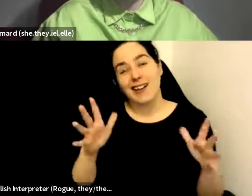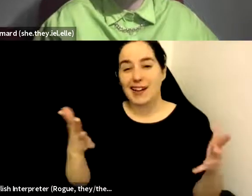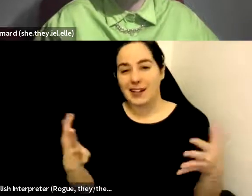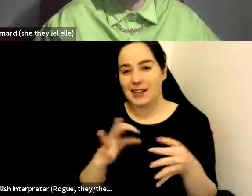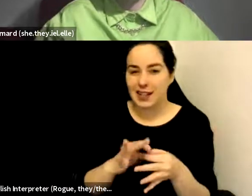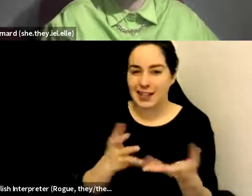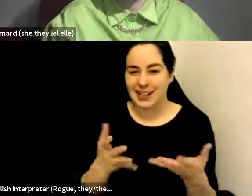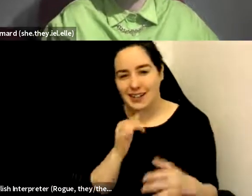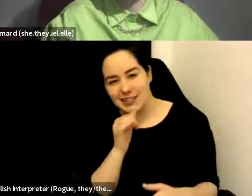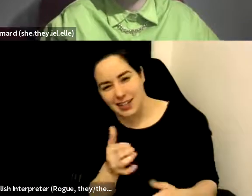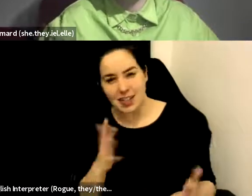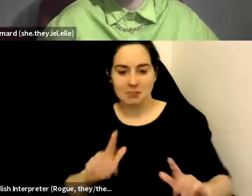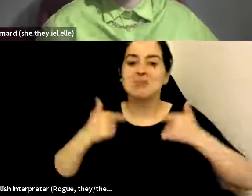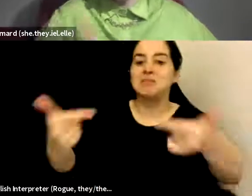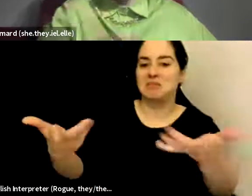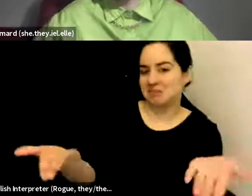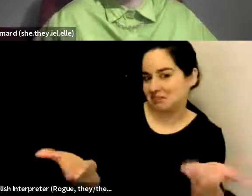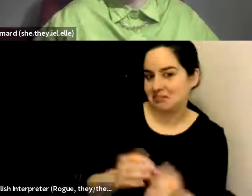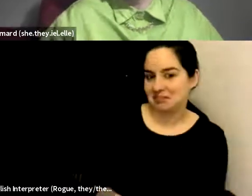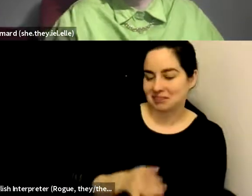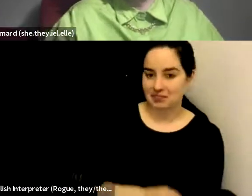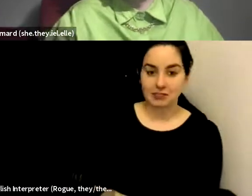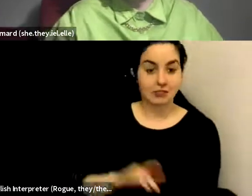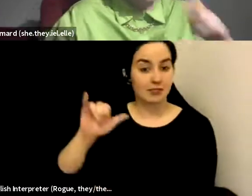Yolanda speaking. Oh, sorry, yes.